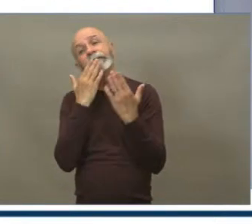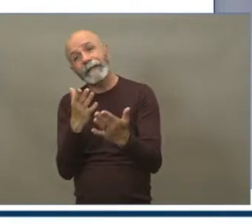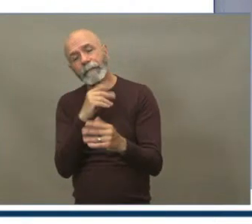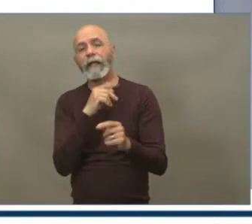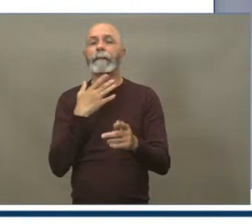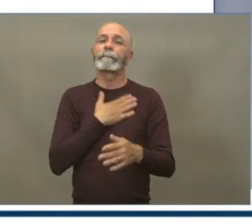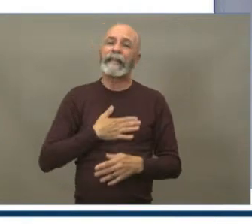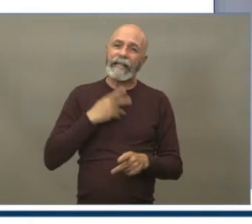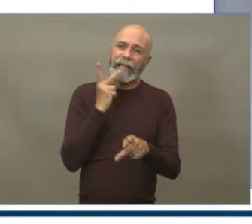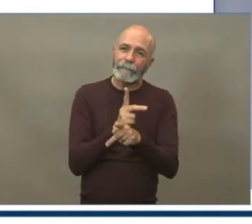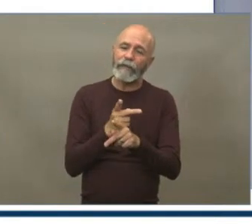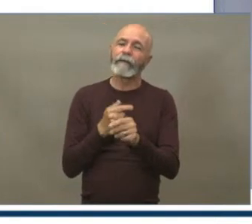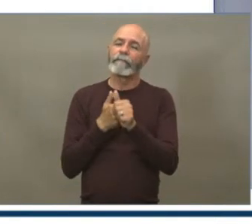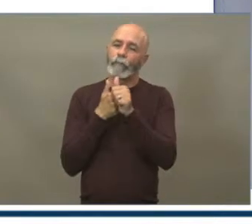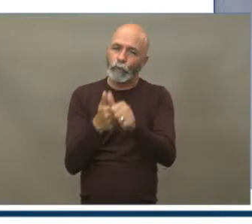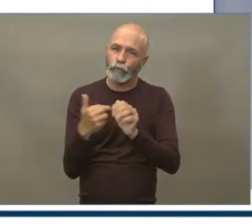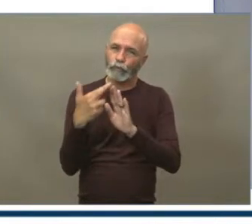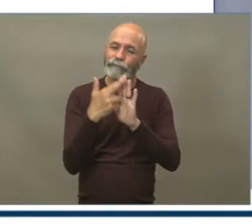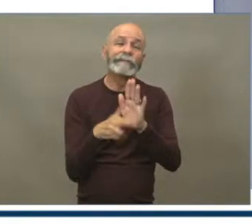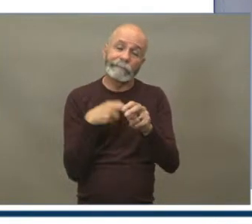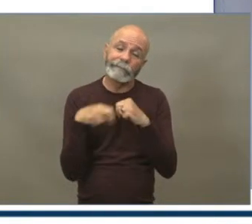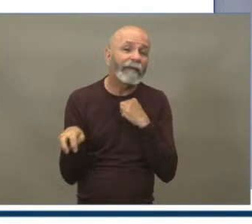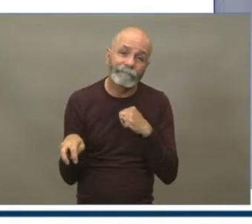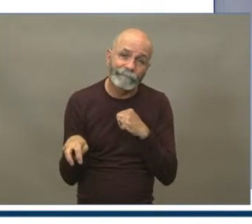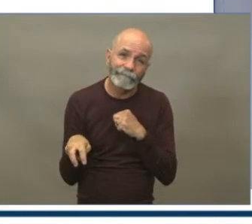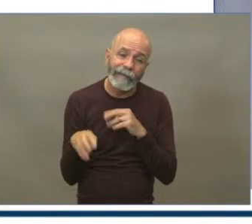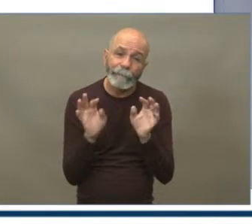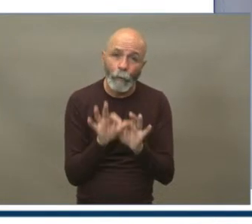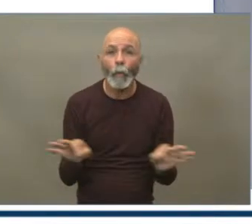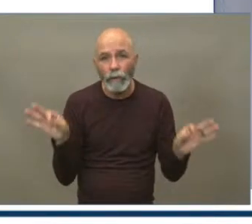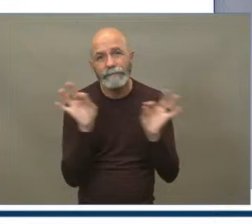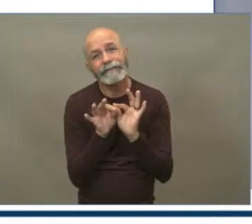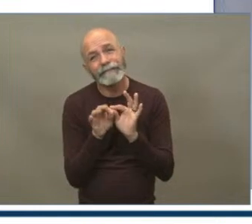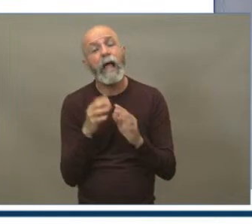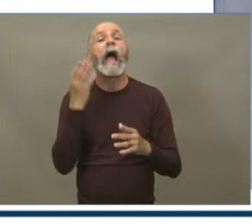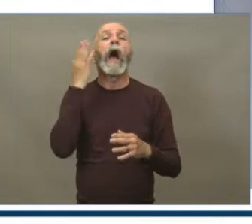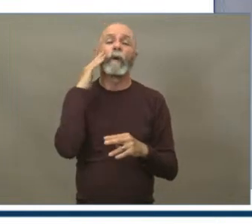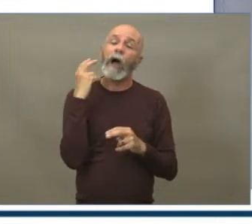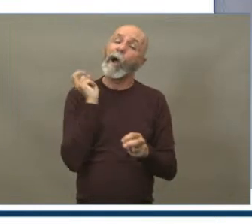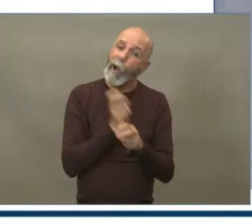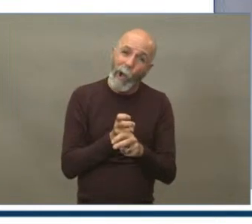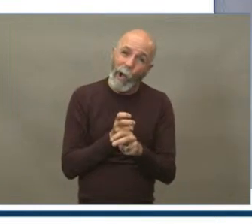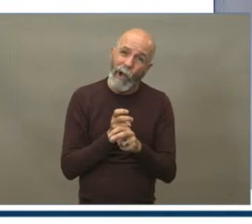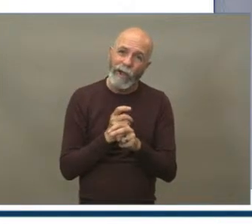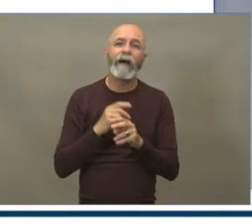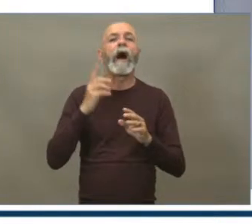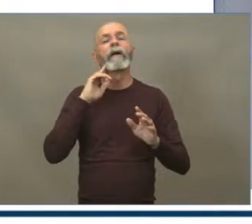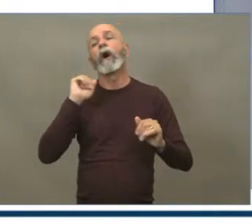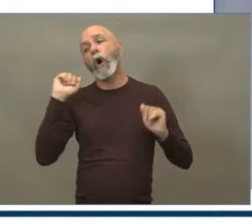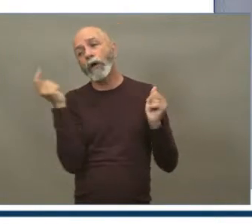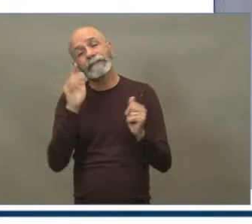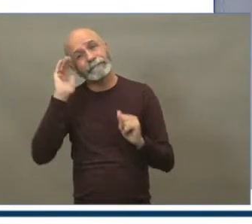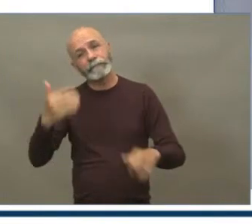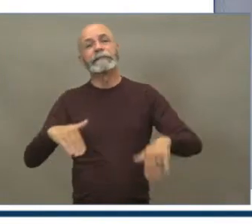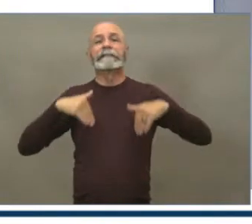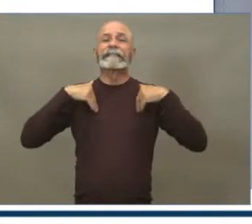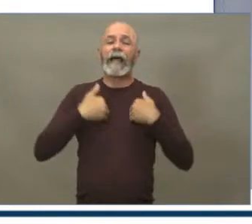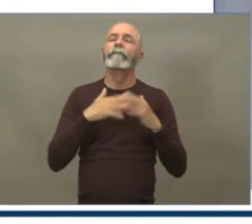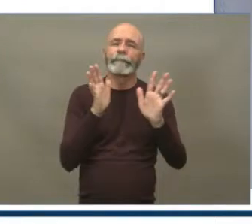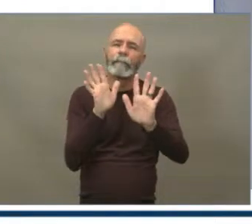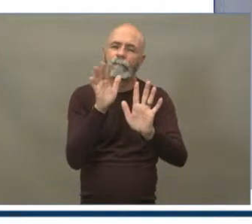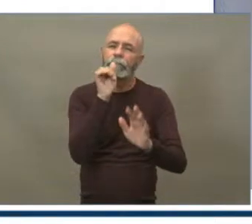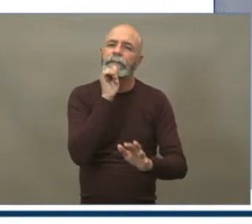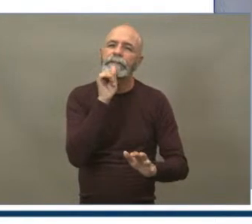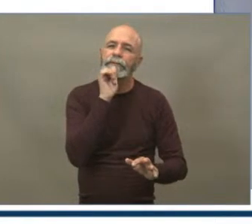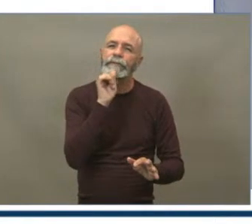tough, but necessary. I understand it is hard, and everyone is tired. but we are asking you to hang in for a few more weeks